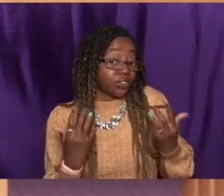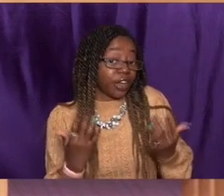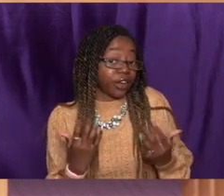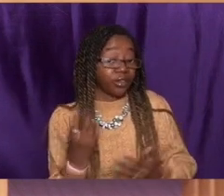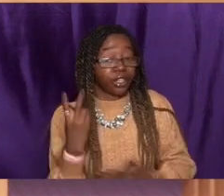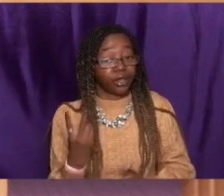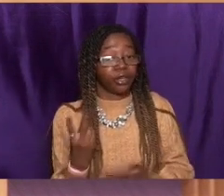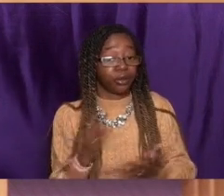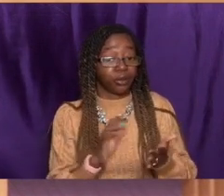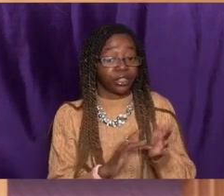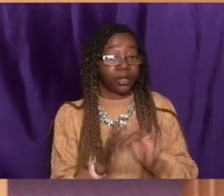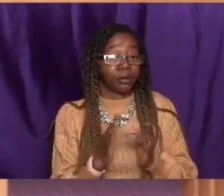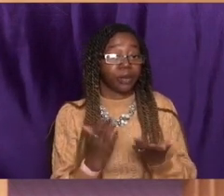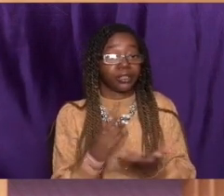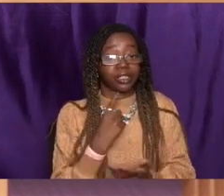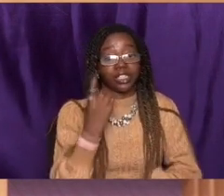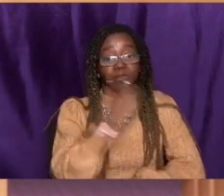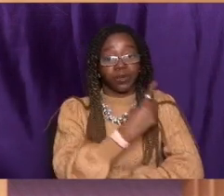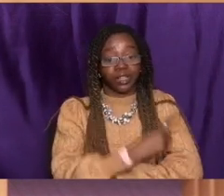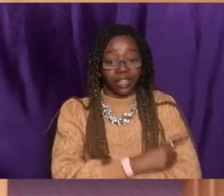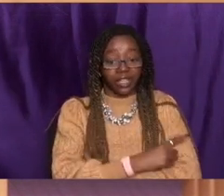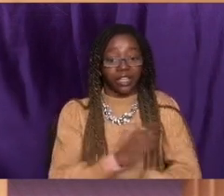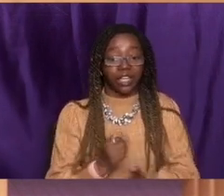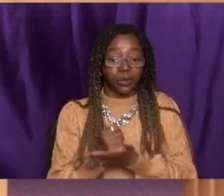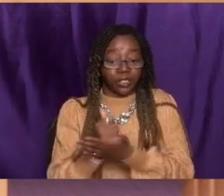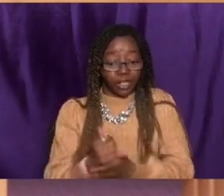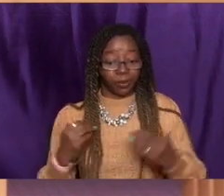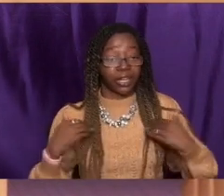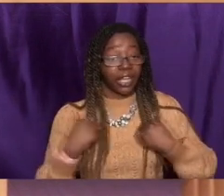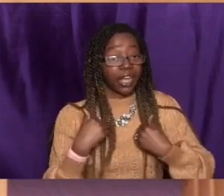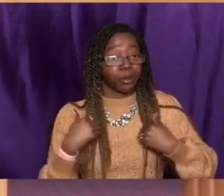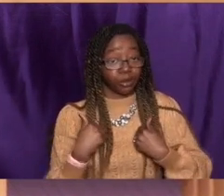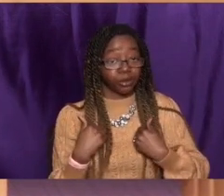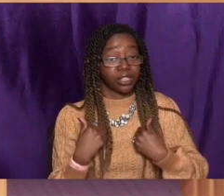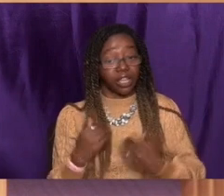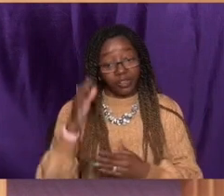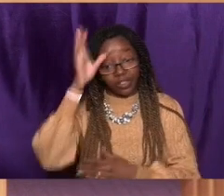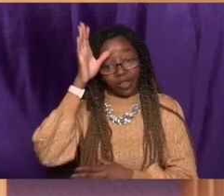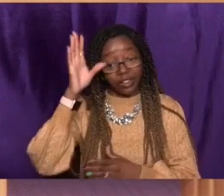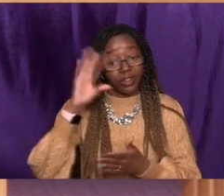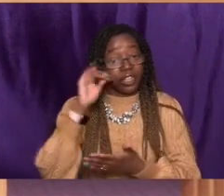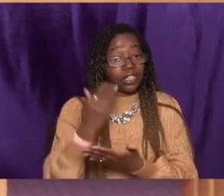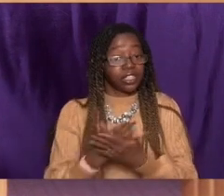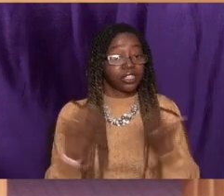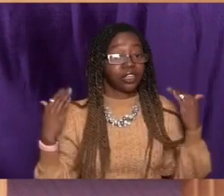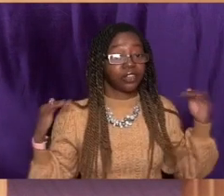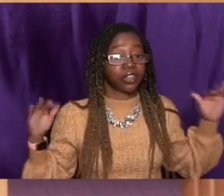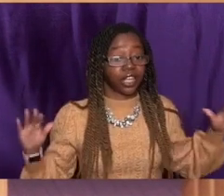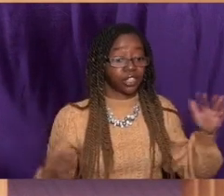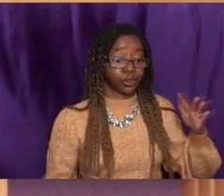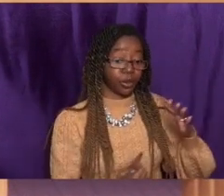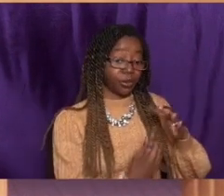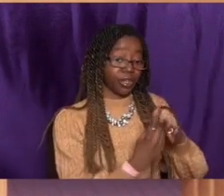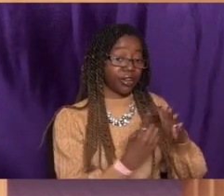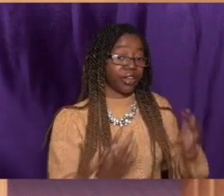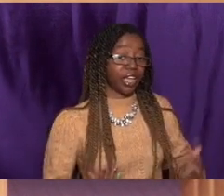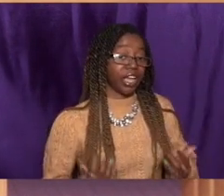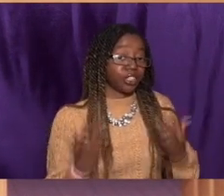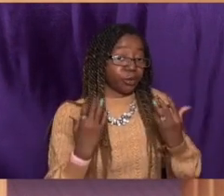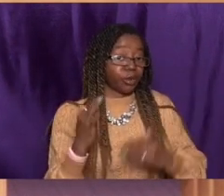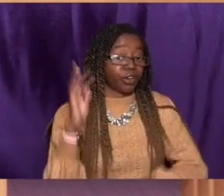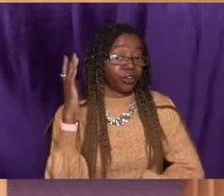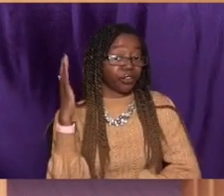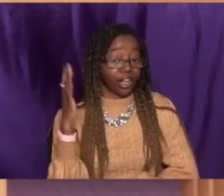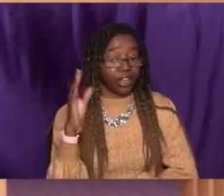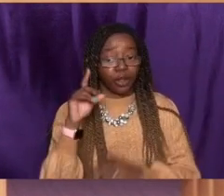the Bible says. One day Moses was tending the flock of his father-in-law, Jethro, and suddenly the angel of the Lord appeared to him as a blazing fire in a bush.